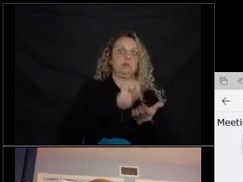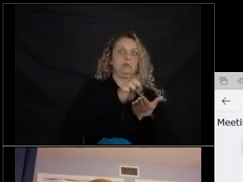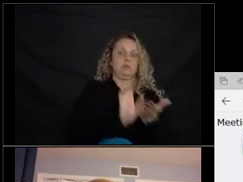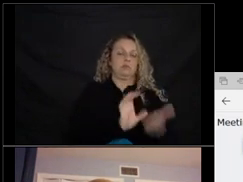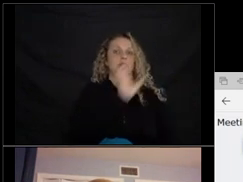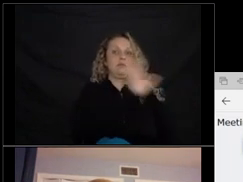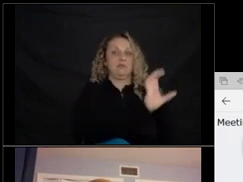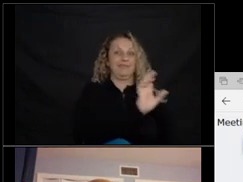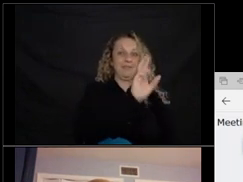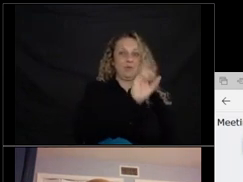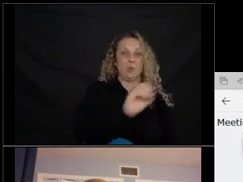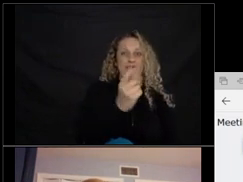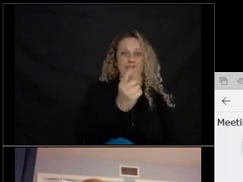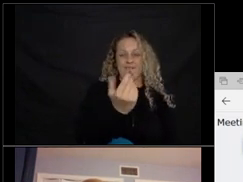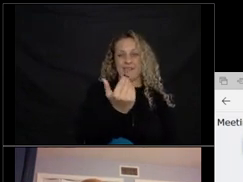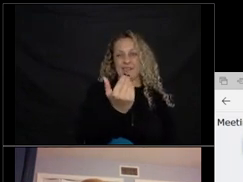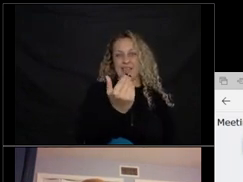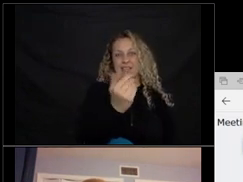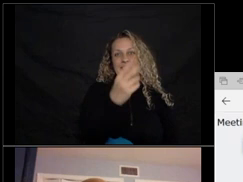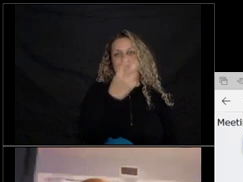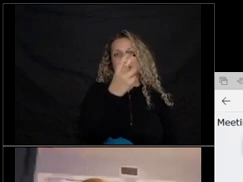in 2015 in the amount of